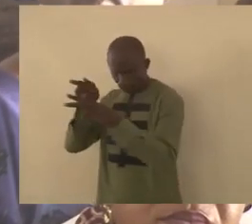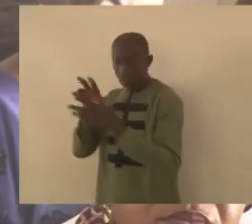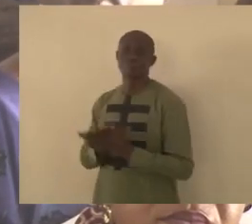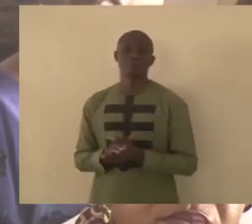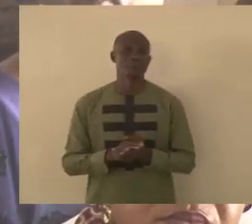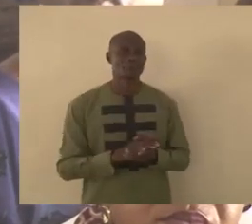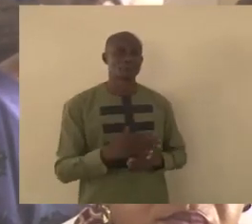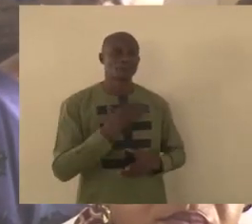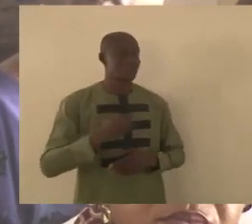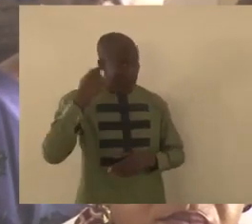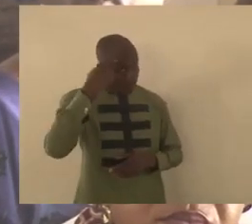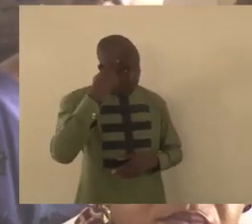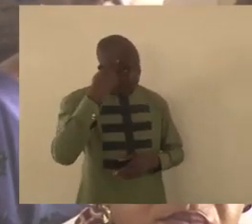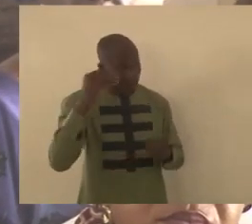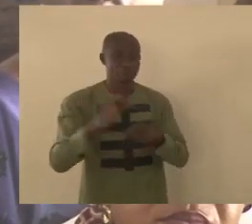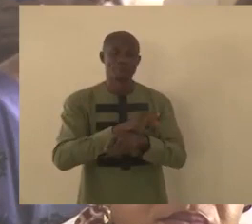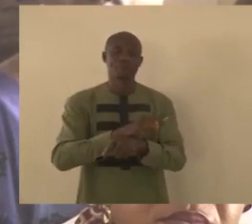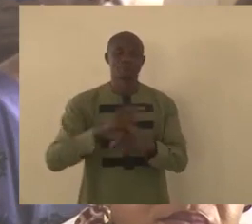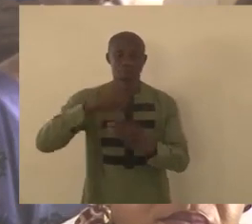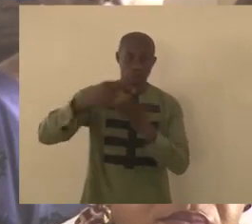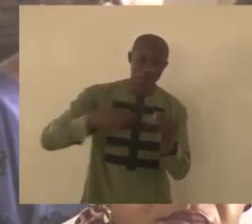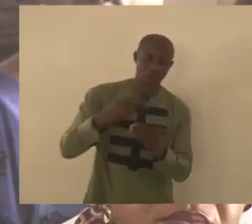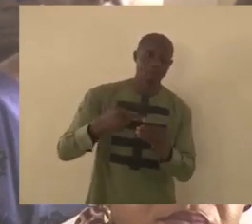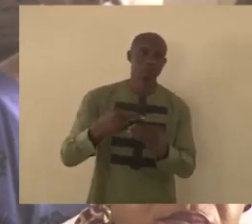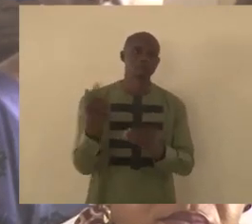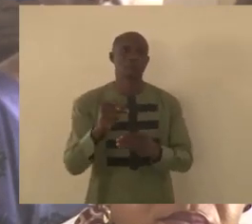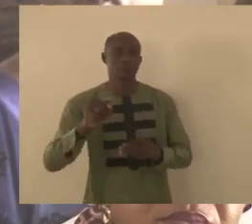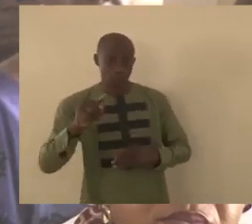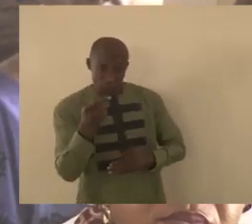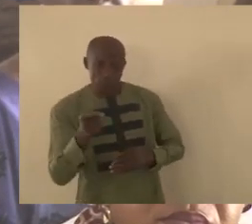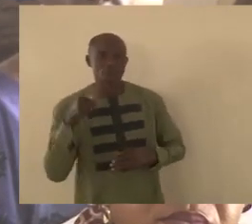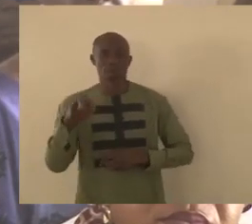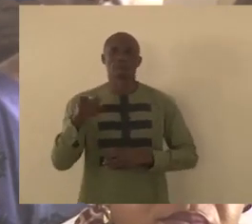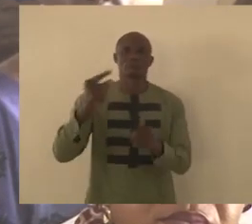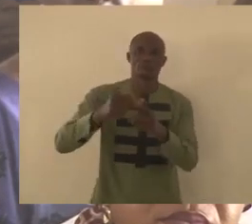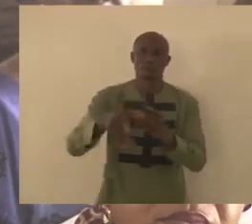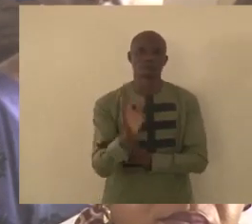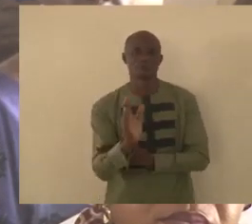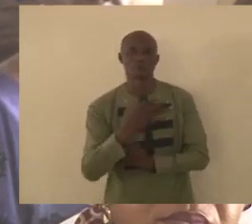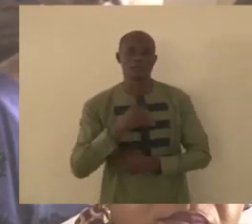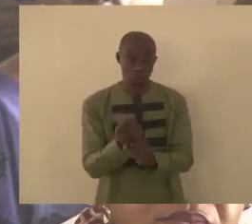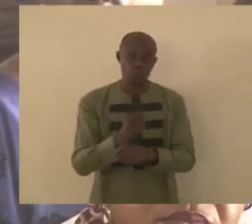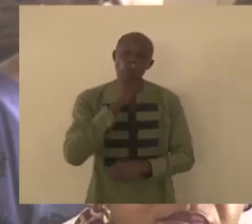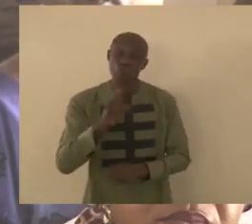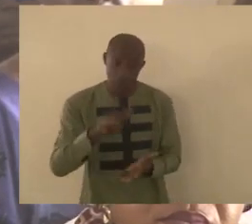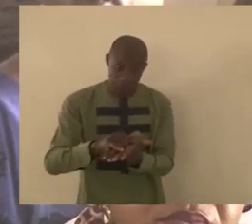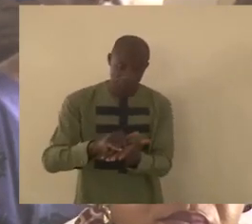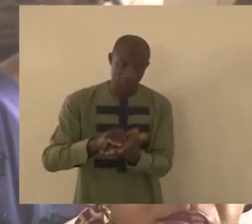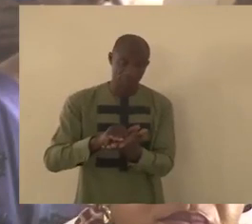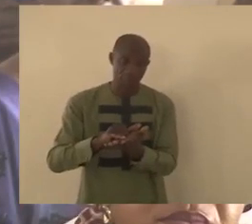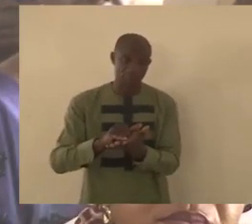watchful and mindful about the adulteration of the word of God, to make sure that